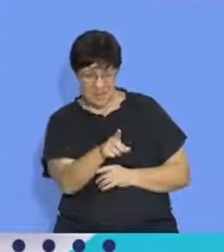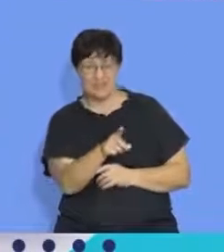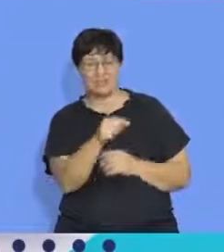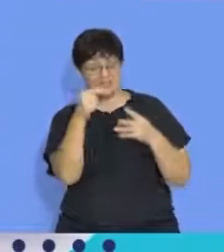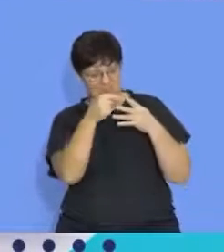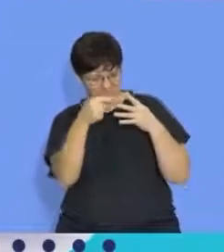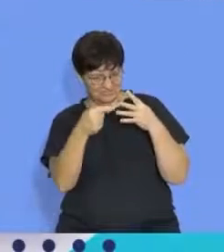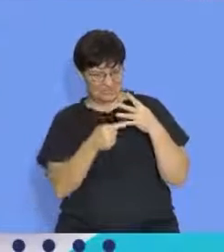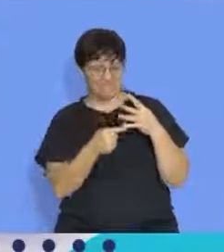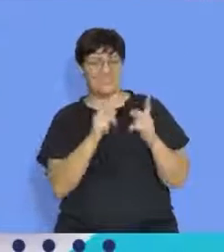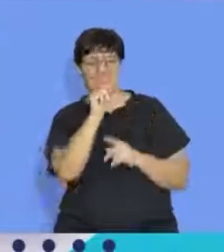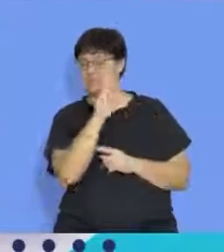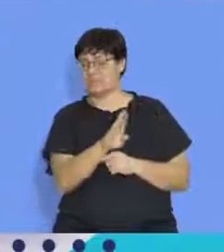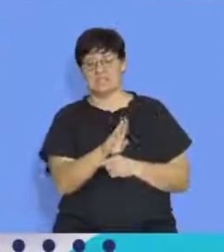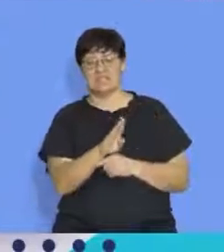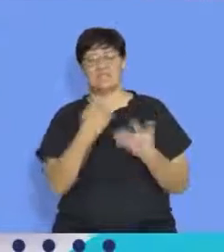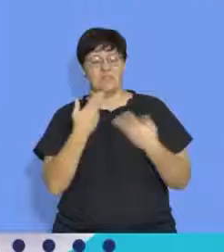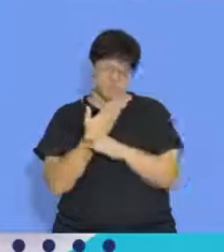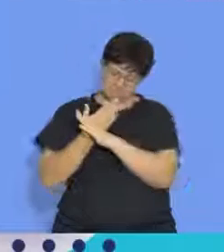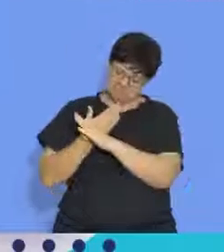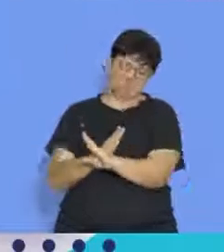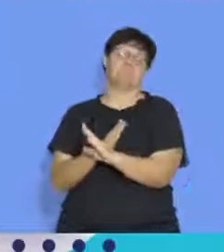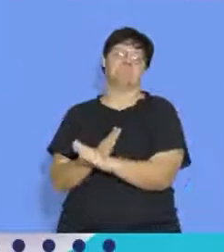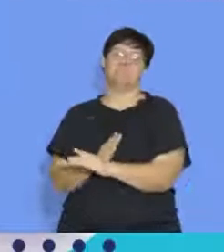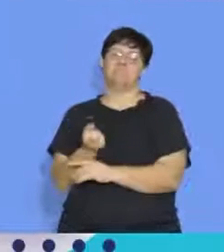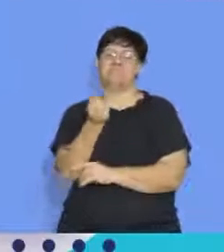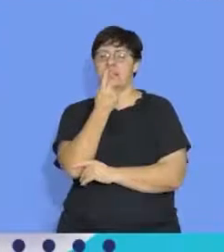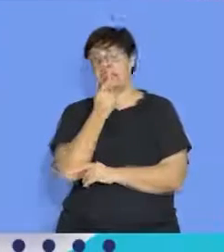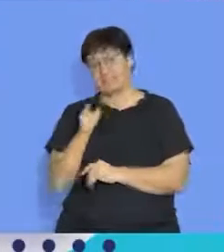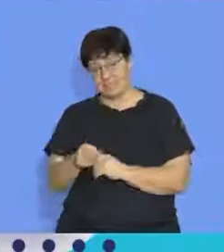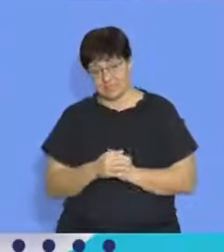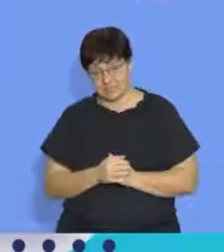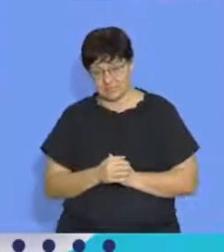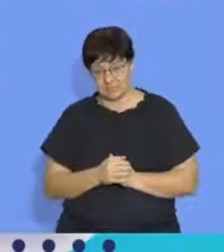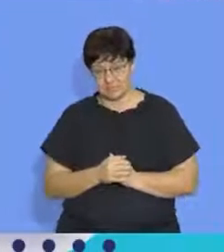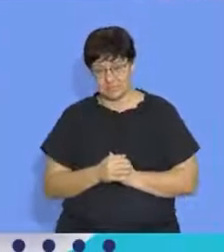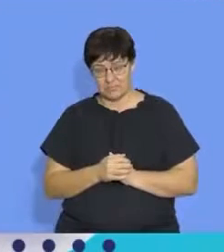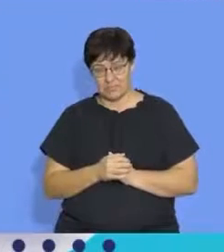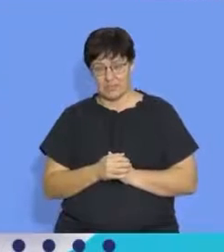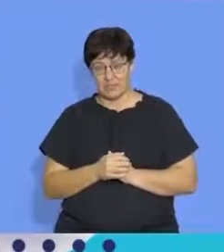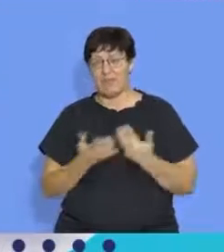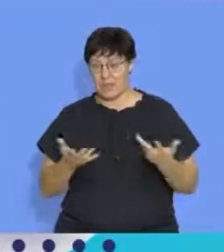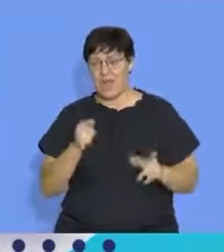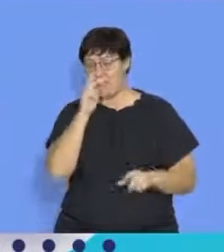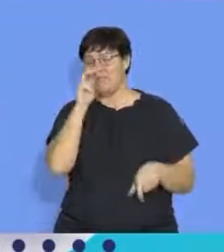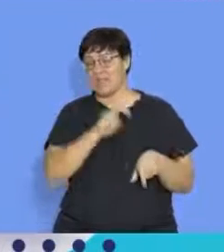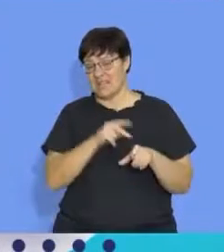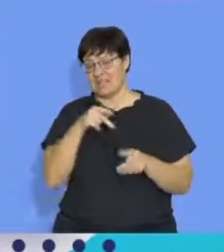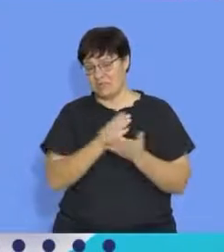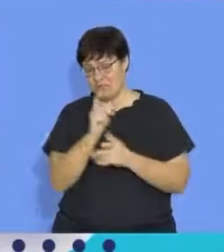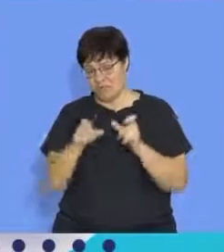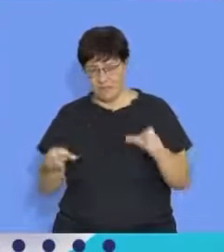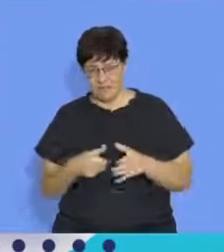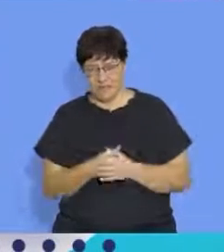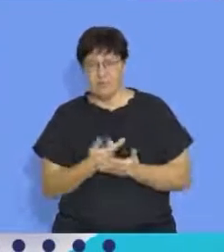certain strains of TB that are resistant to the antibiotics, and the treatment that people need. So when it comes